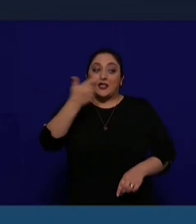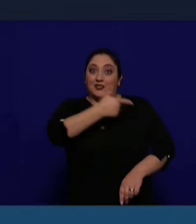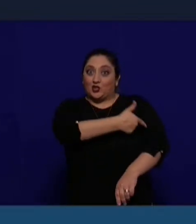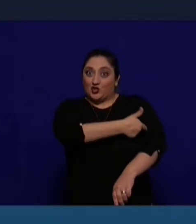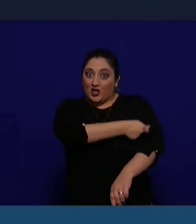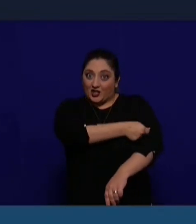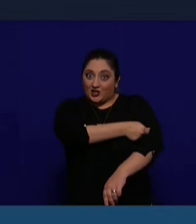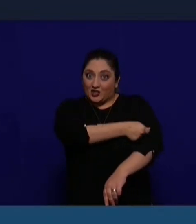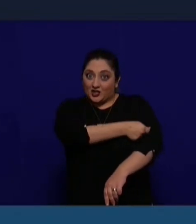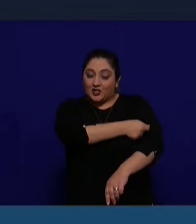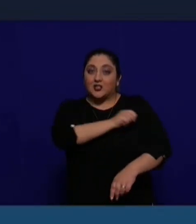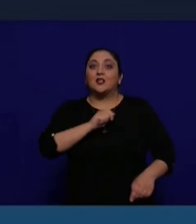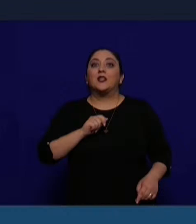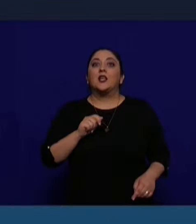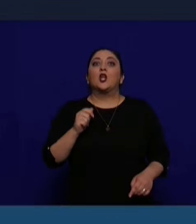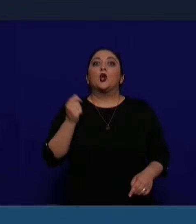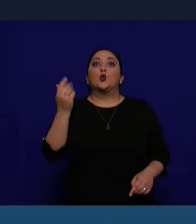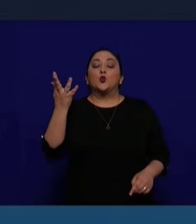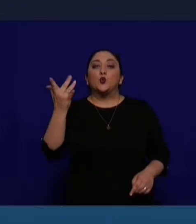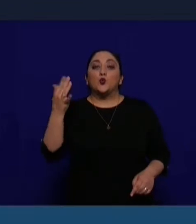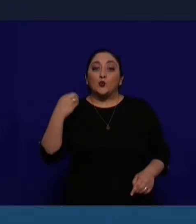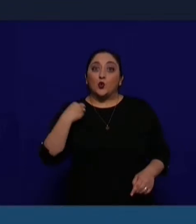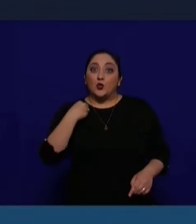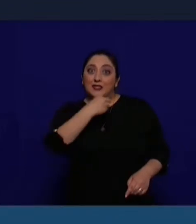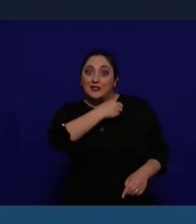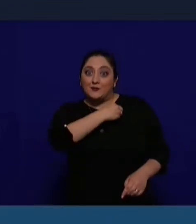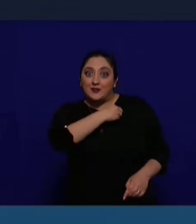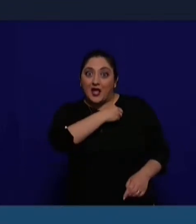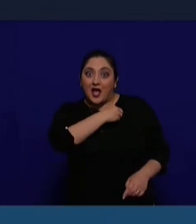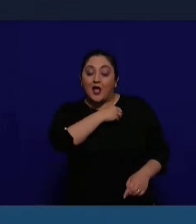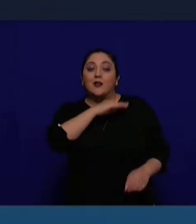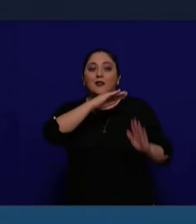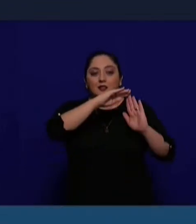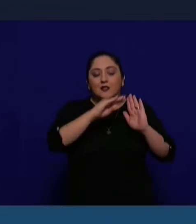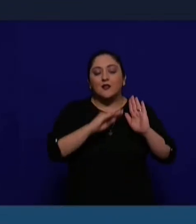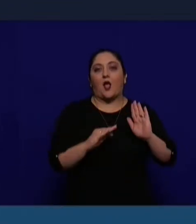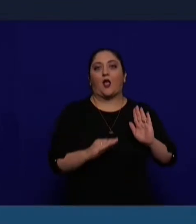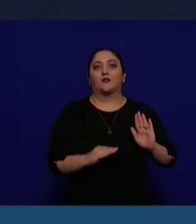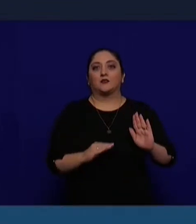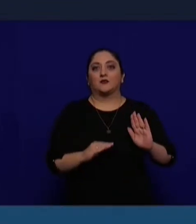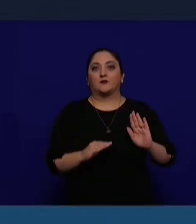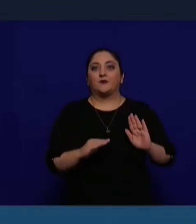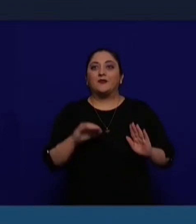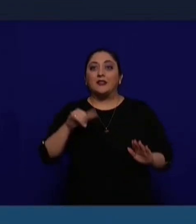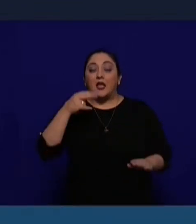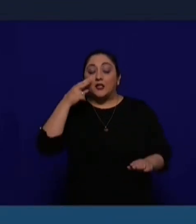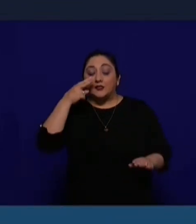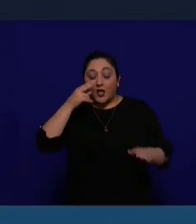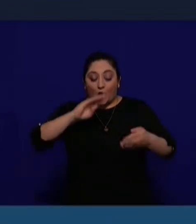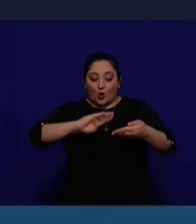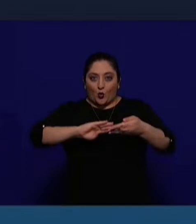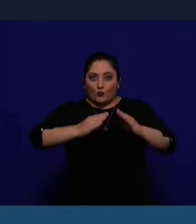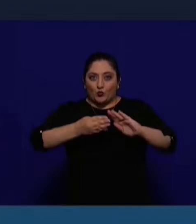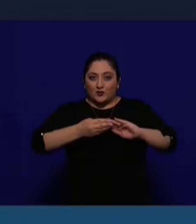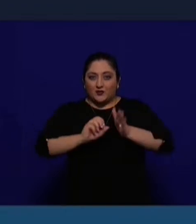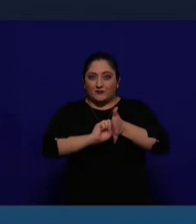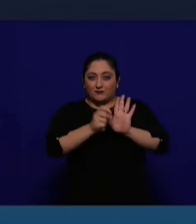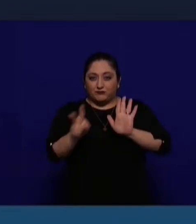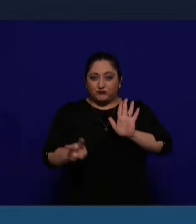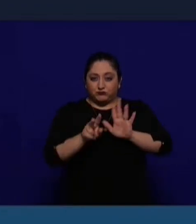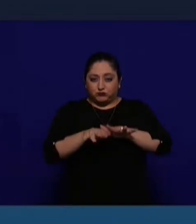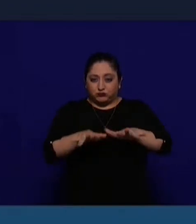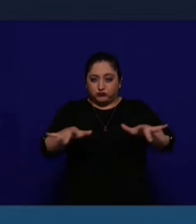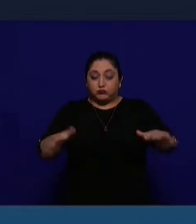jkun korrelat ma' dak li jkun qed jiġri fil-komunità. Fejn tara l-każijiet fil-komunità qegħdin jiżdiedu, hemmhekk naraw